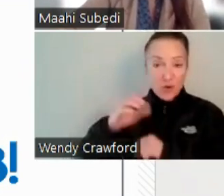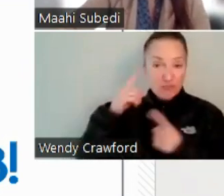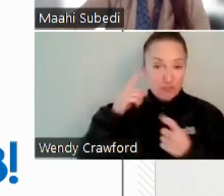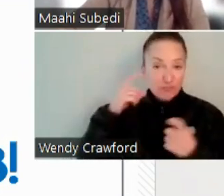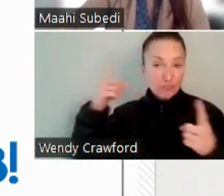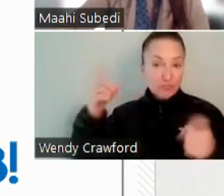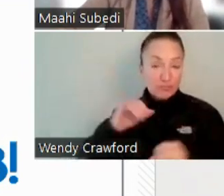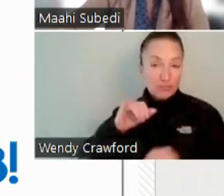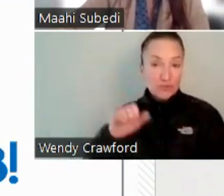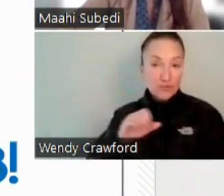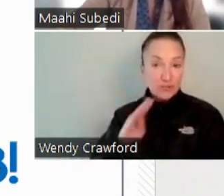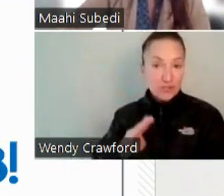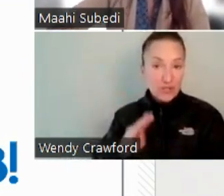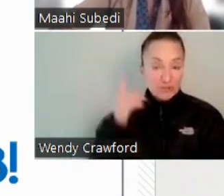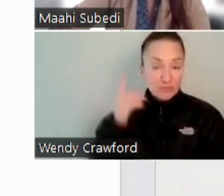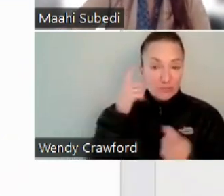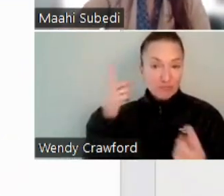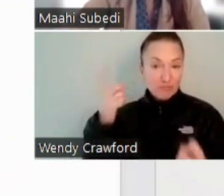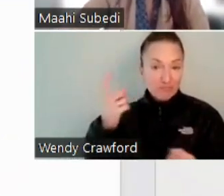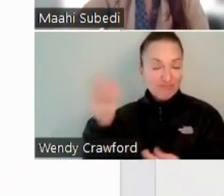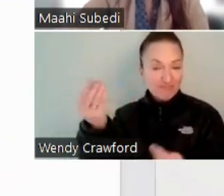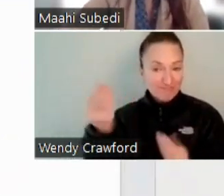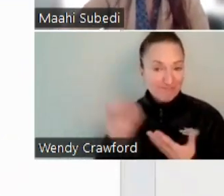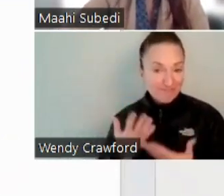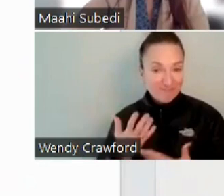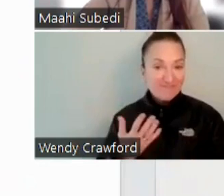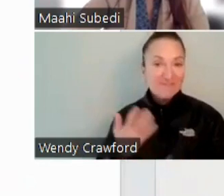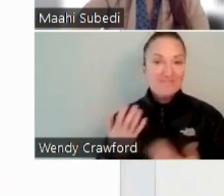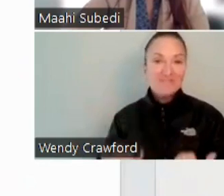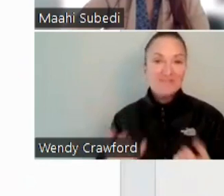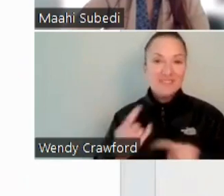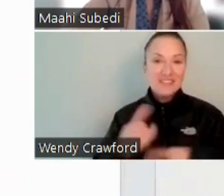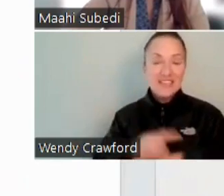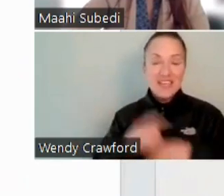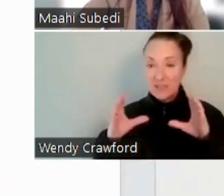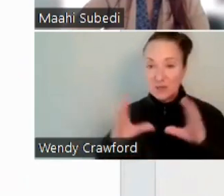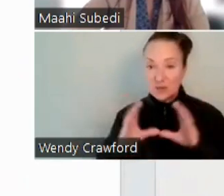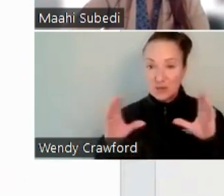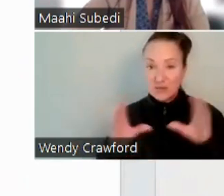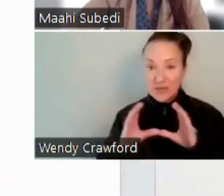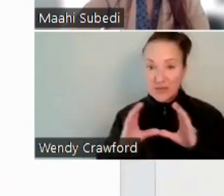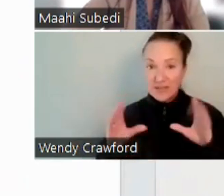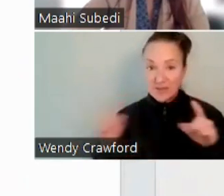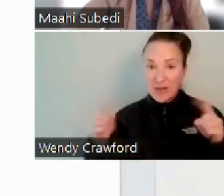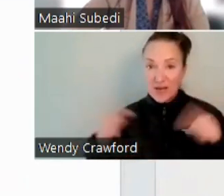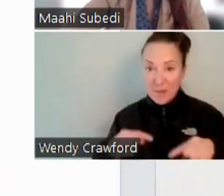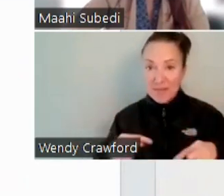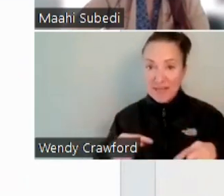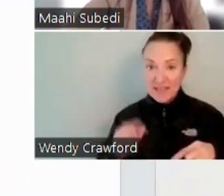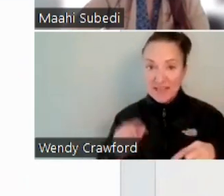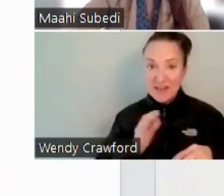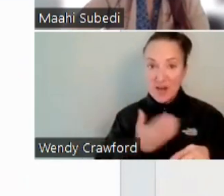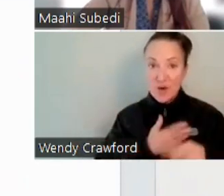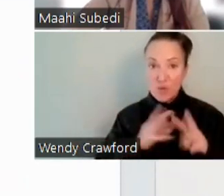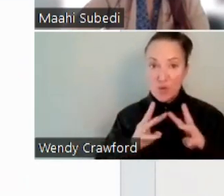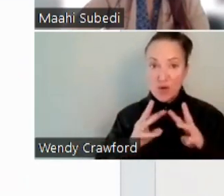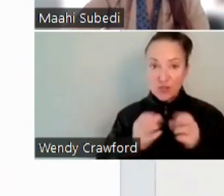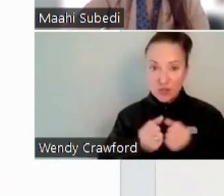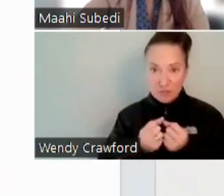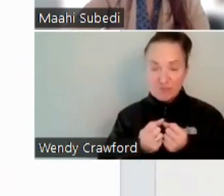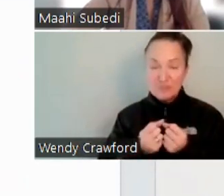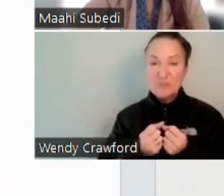So look out for information on that. And also, everybody today is going to get a certificate for being with us in our session. So look out for